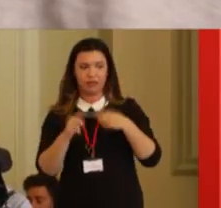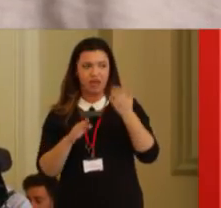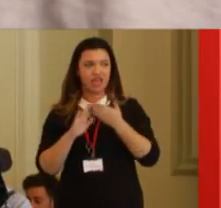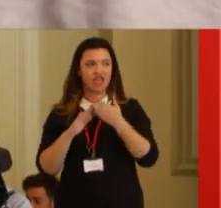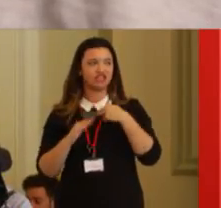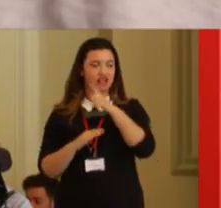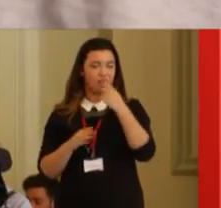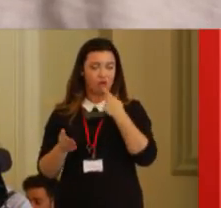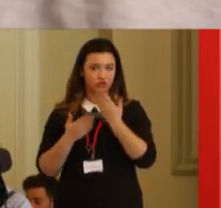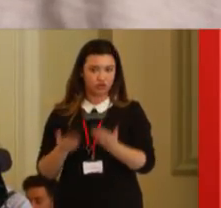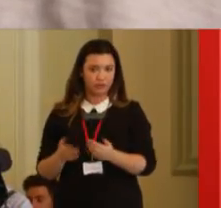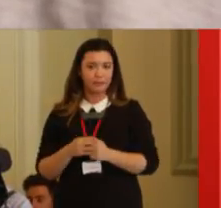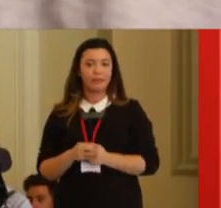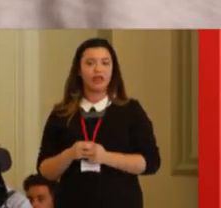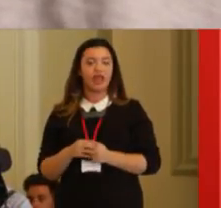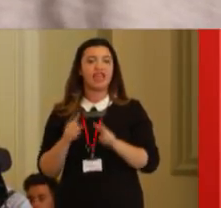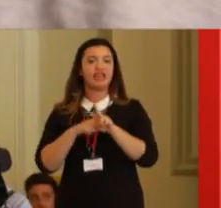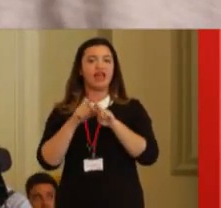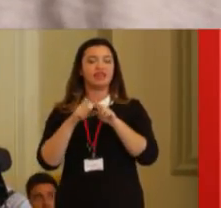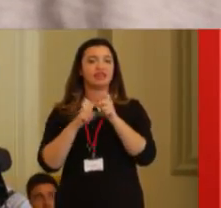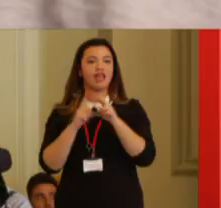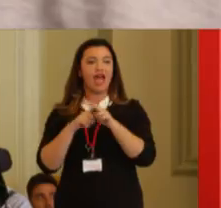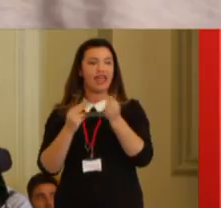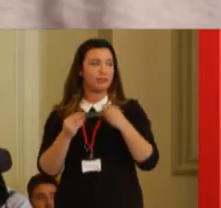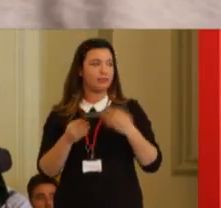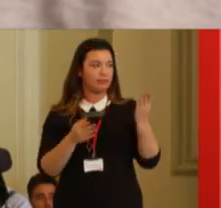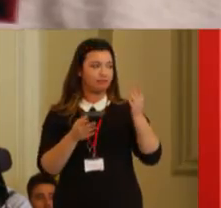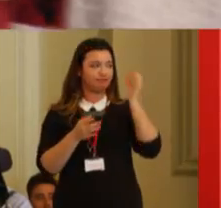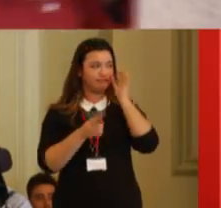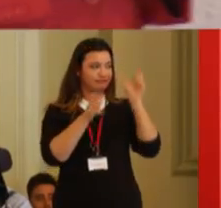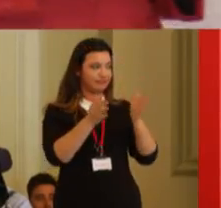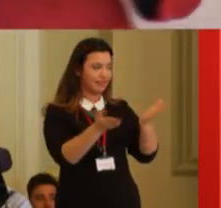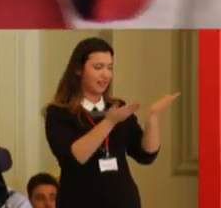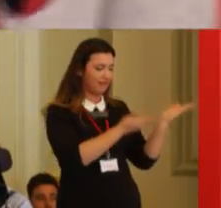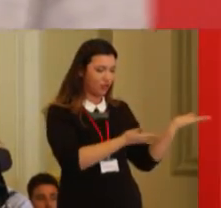terms of respondents. We've got Ulaş Tulu from the YADA team, if you would